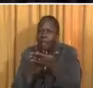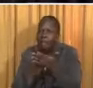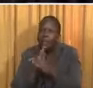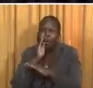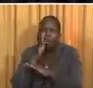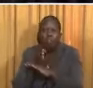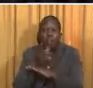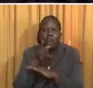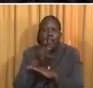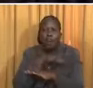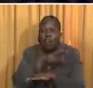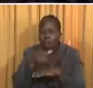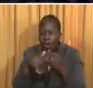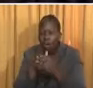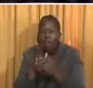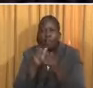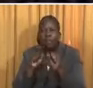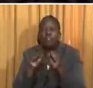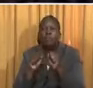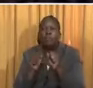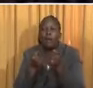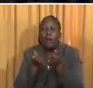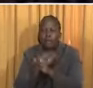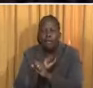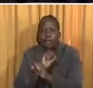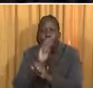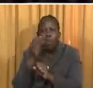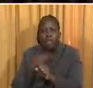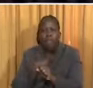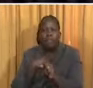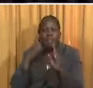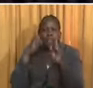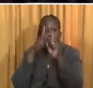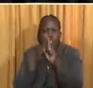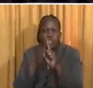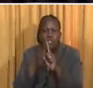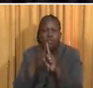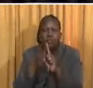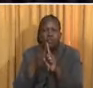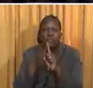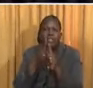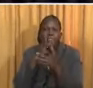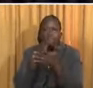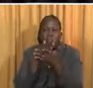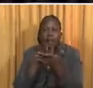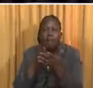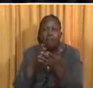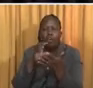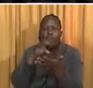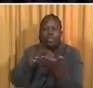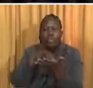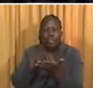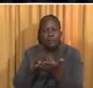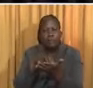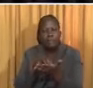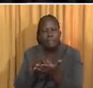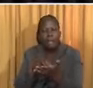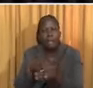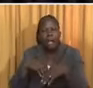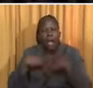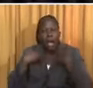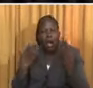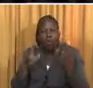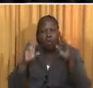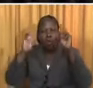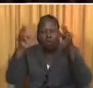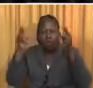effect, that they were so far-reaching in character, scope, and content as to, and I quote,